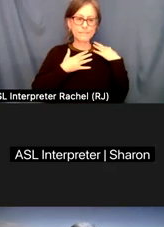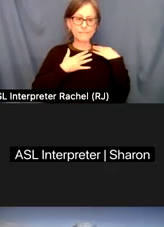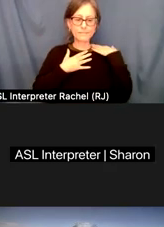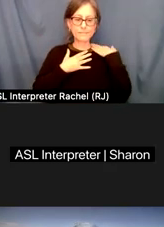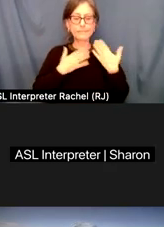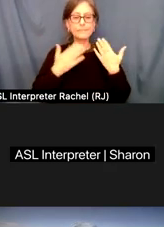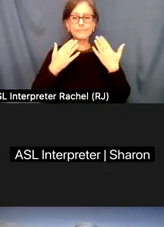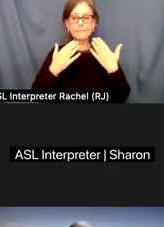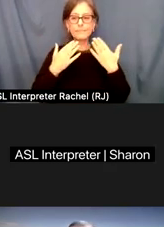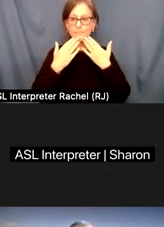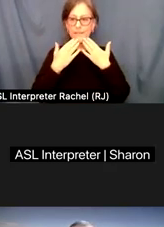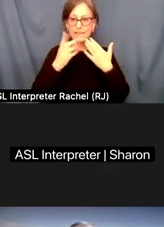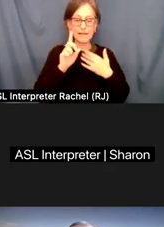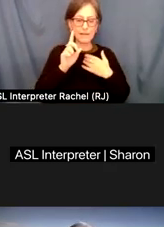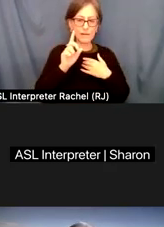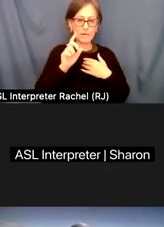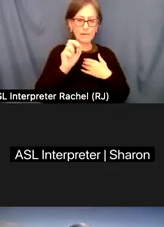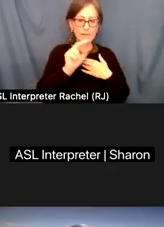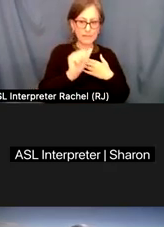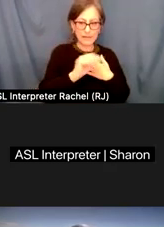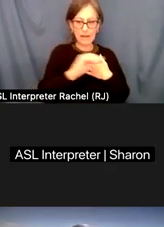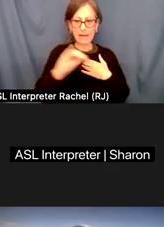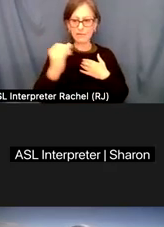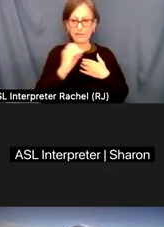Thank you, Dina and Jeff.